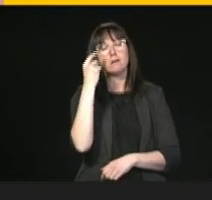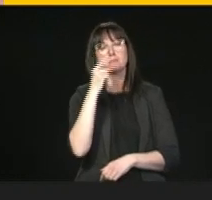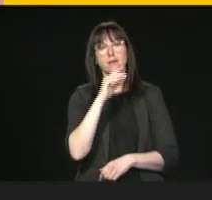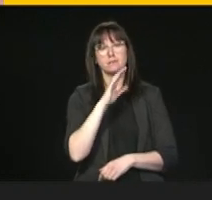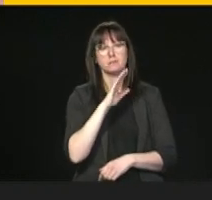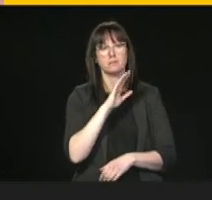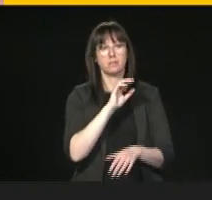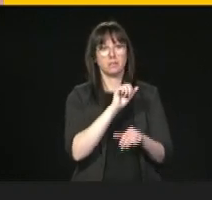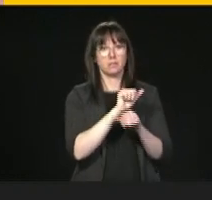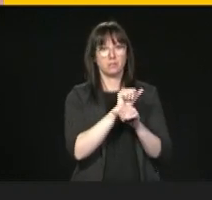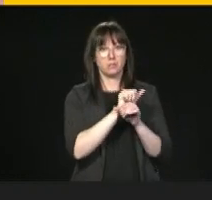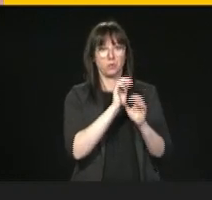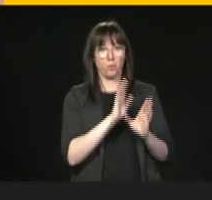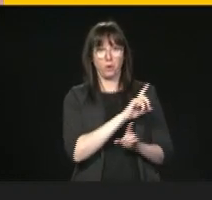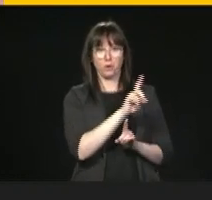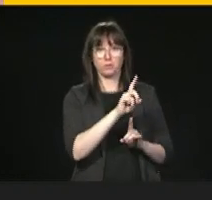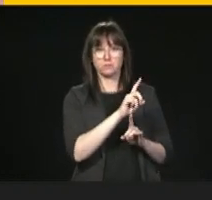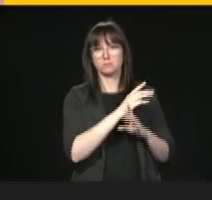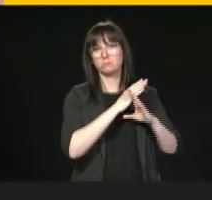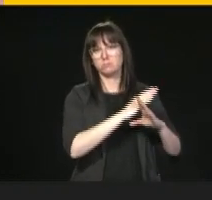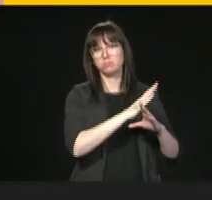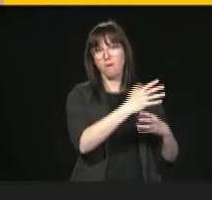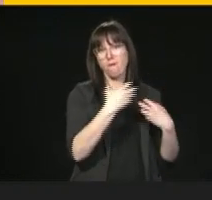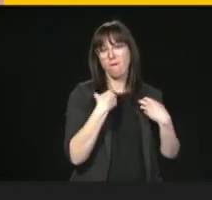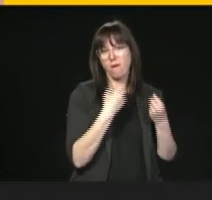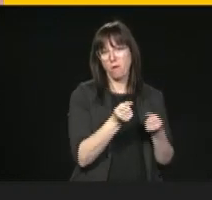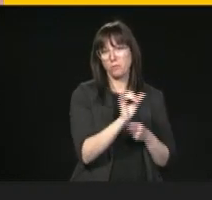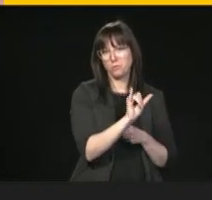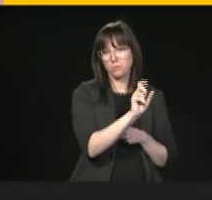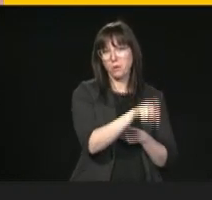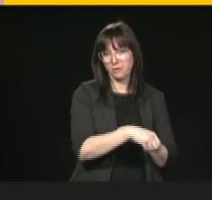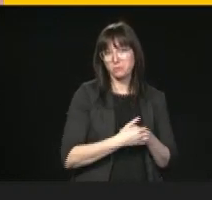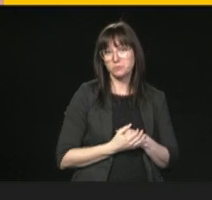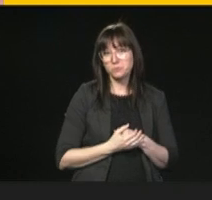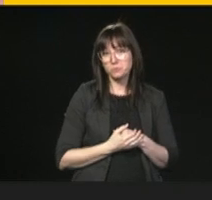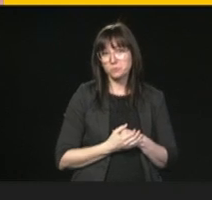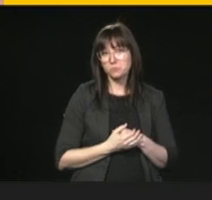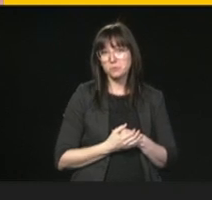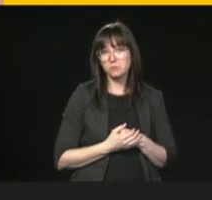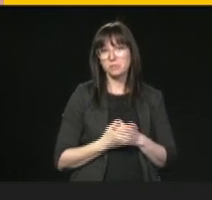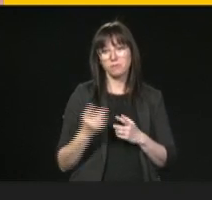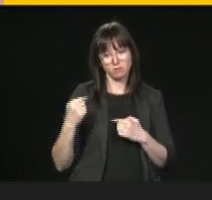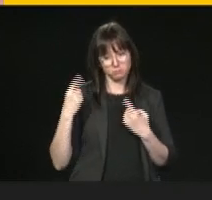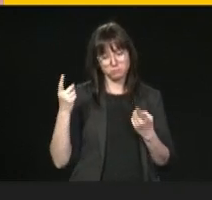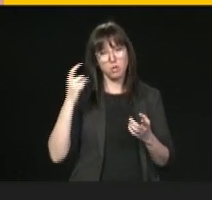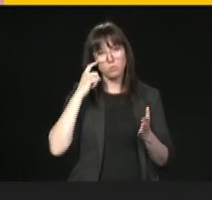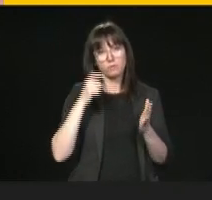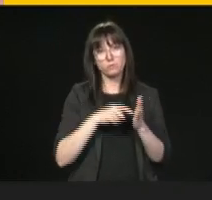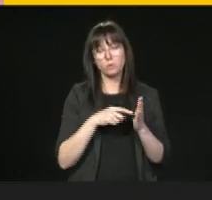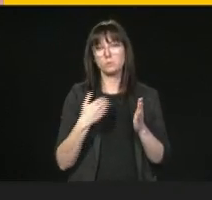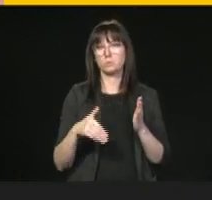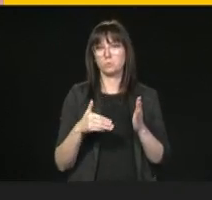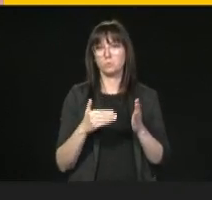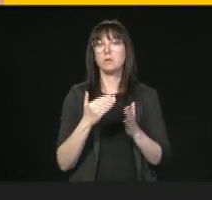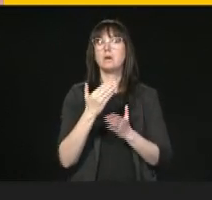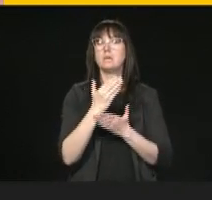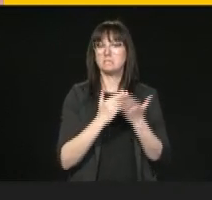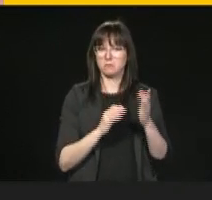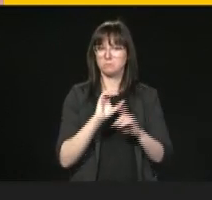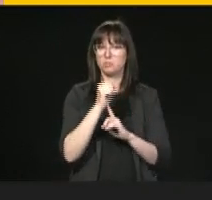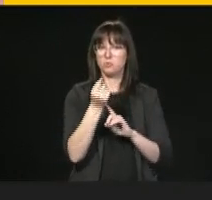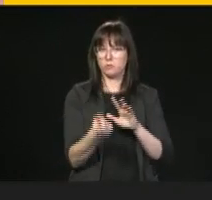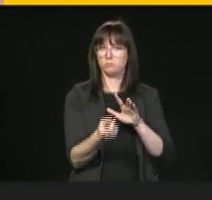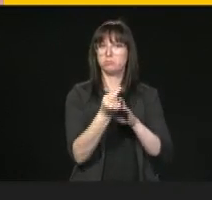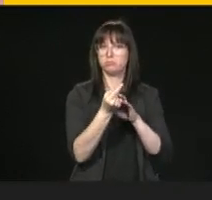Canada. In recent hours and days, we've had incidences where employees of Service